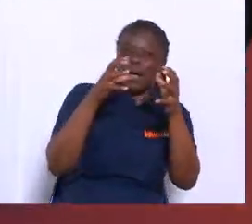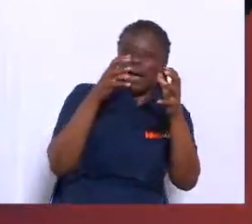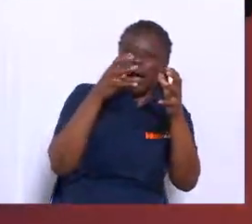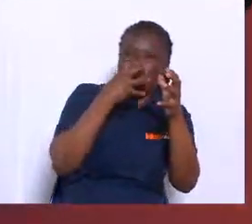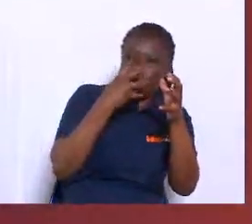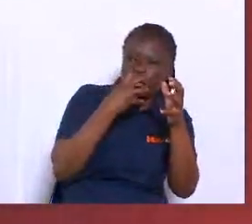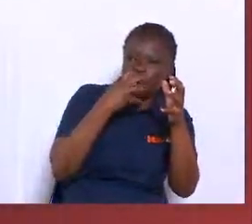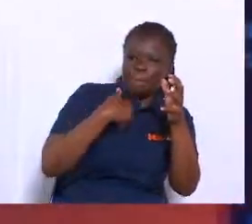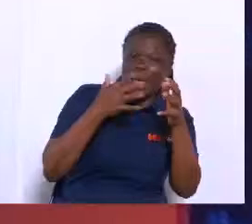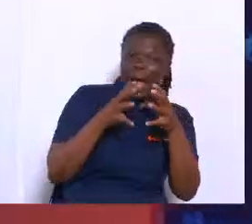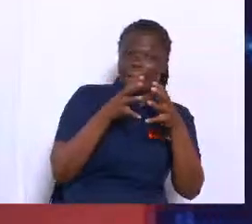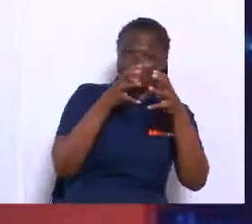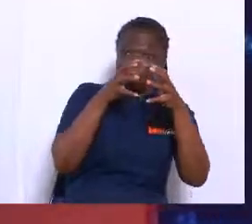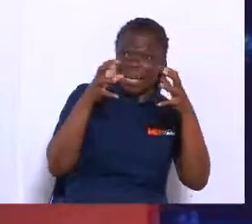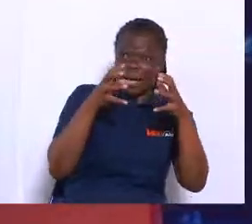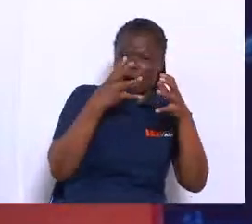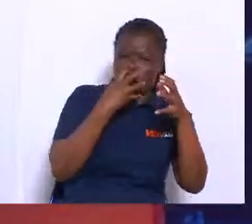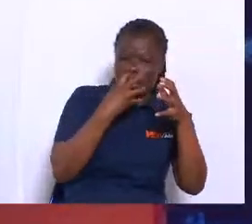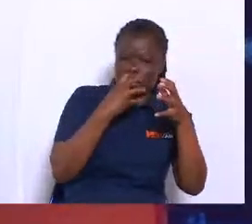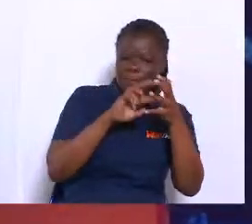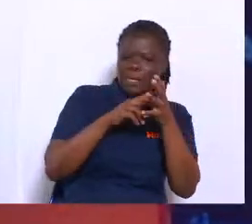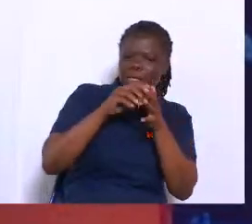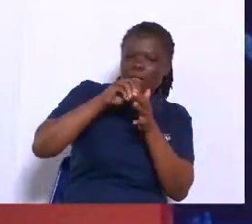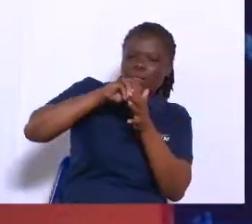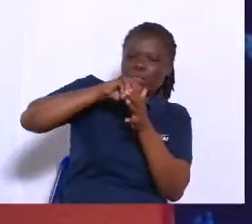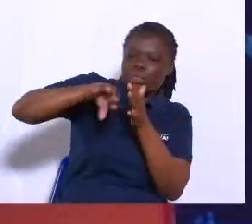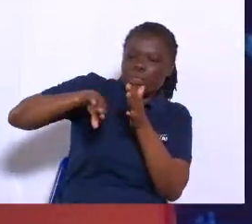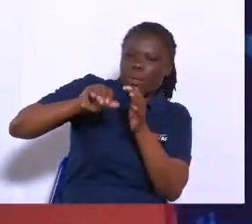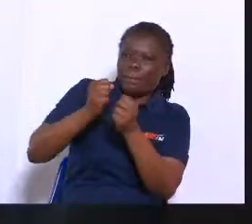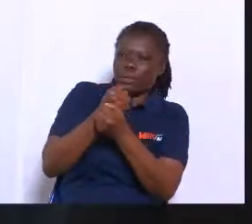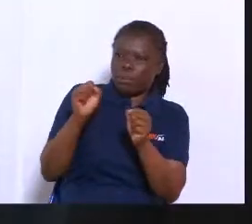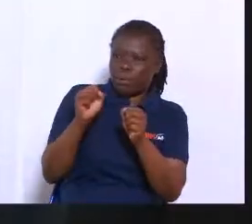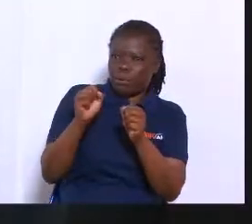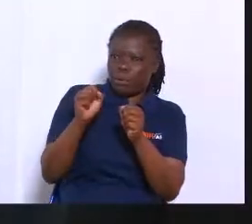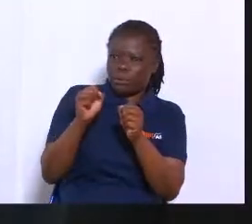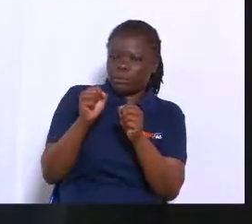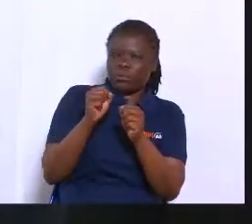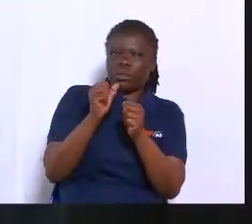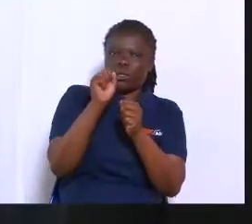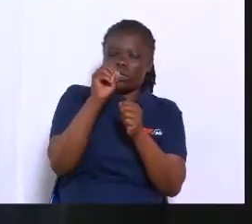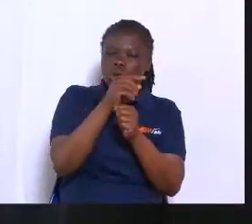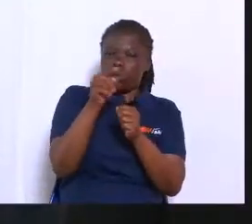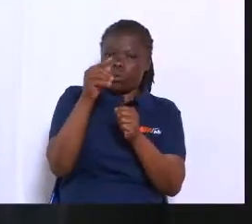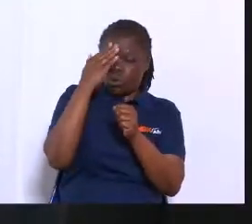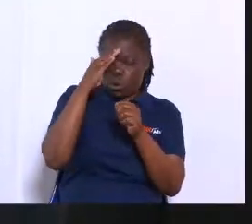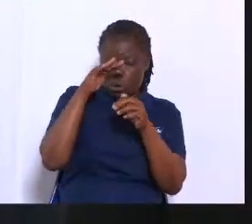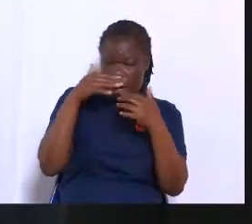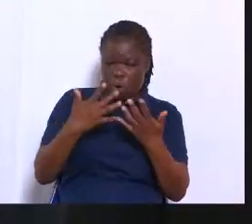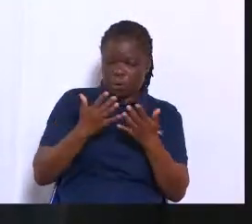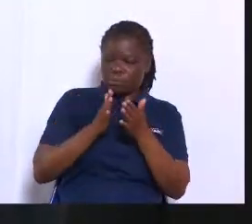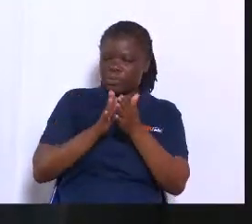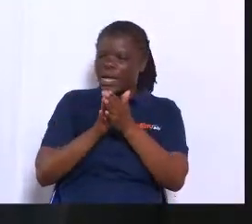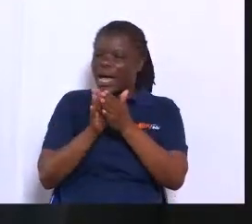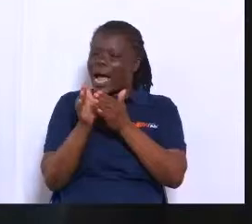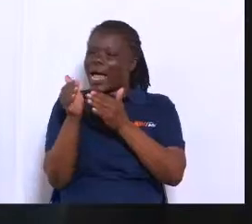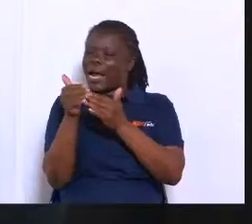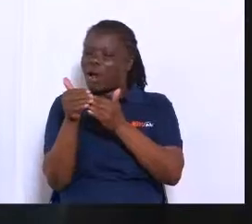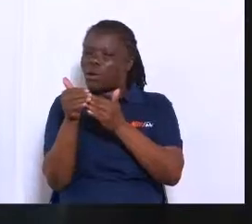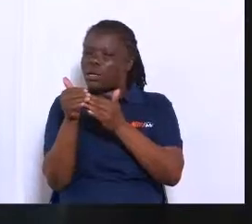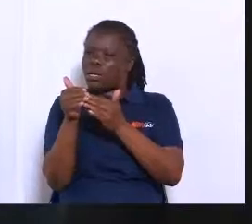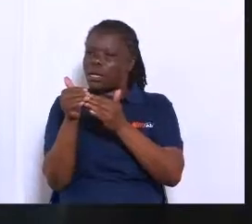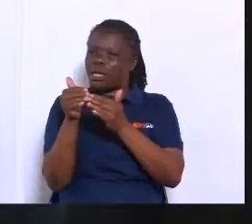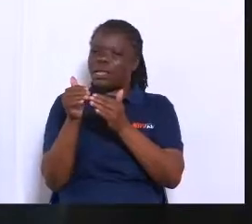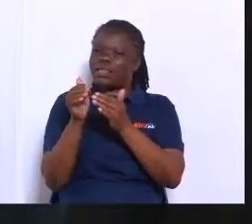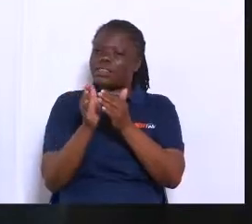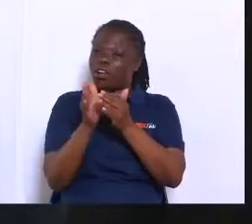am such a big orange, I'm not going to go through. But what do you know? around the corner, there are what? There